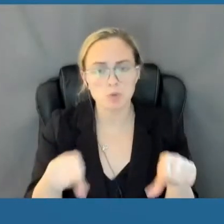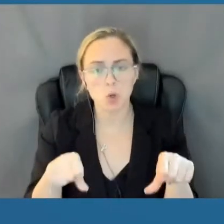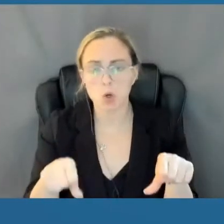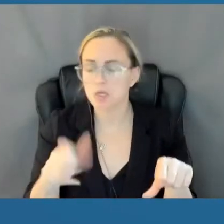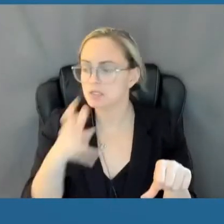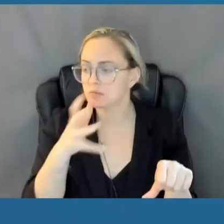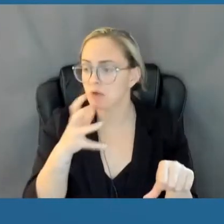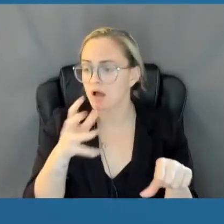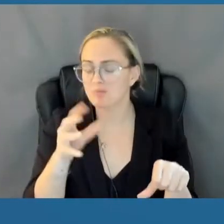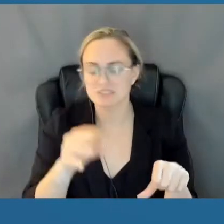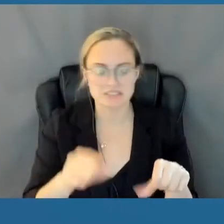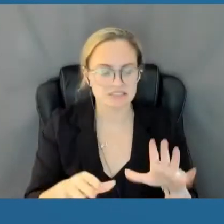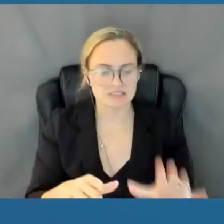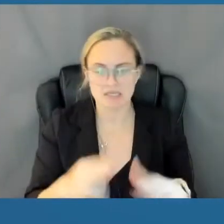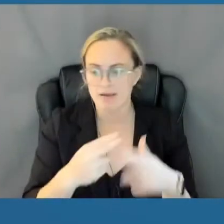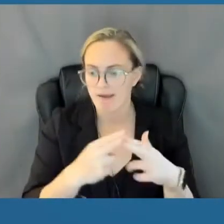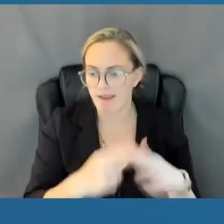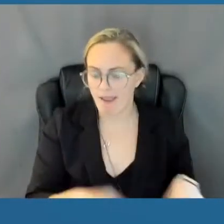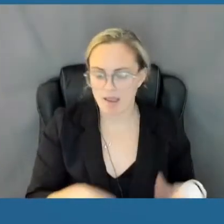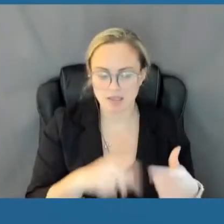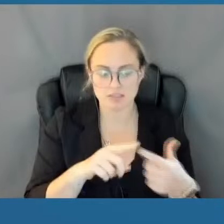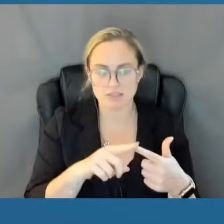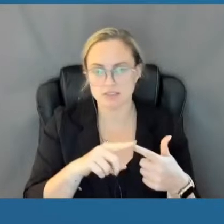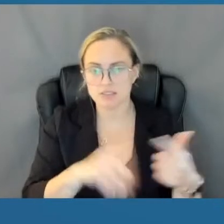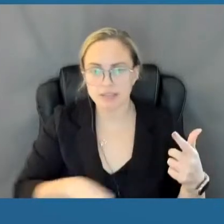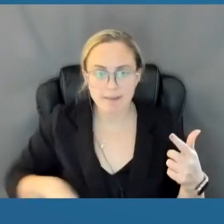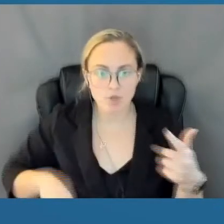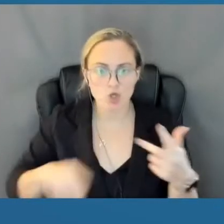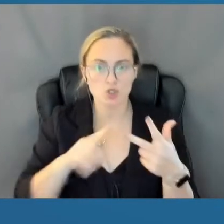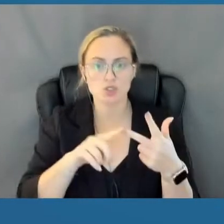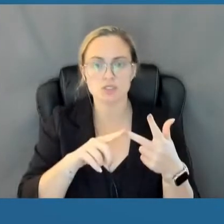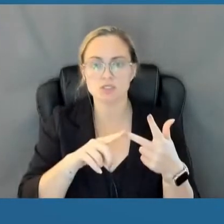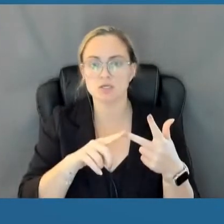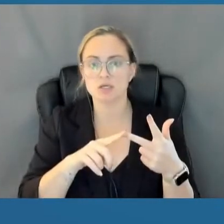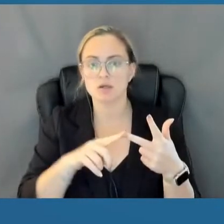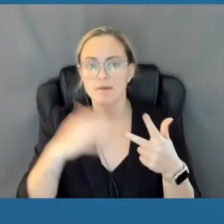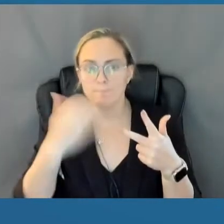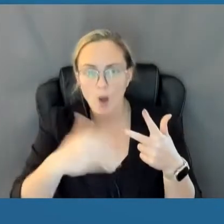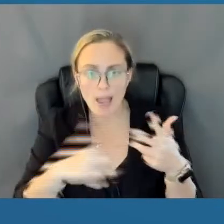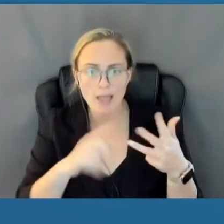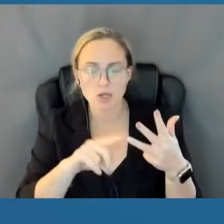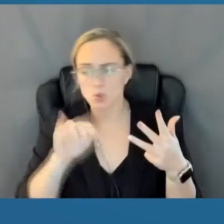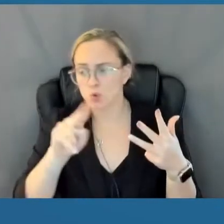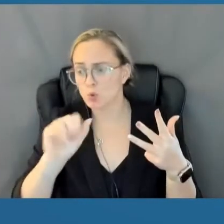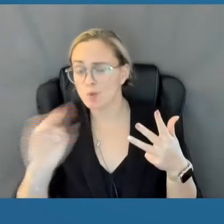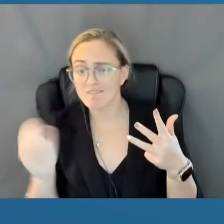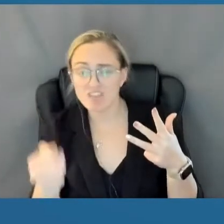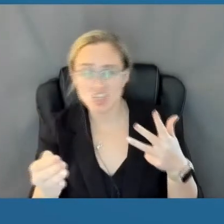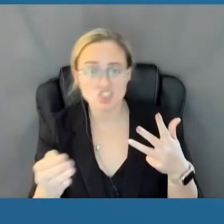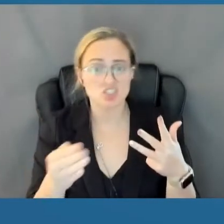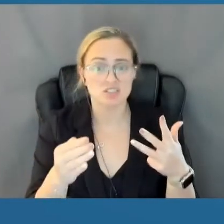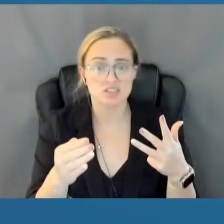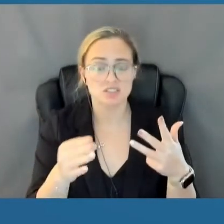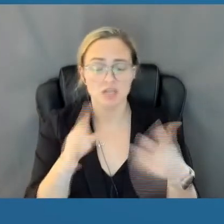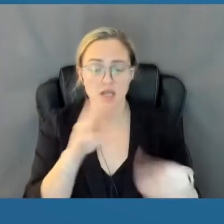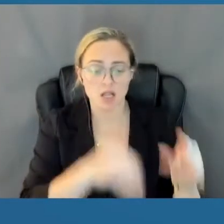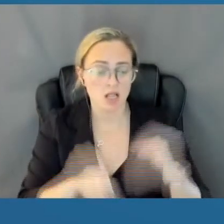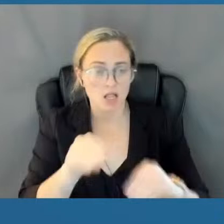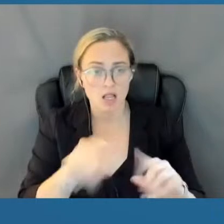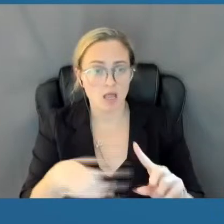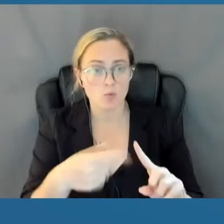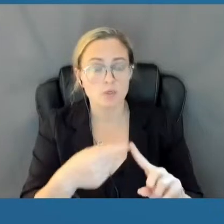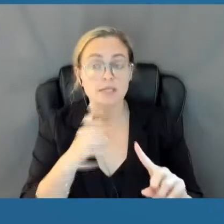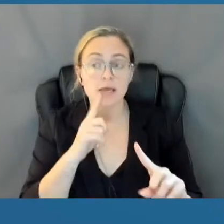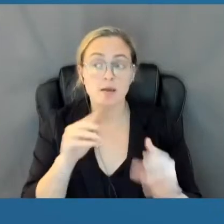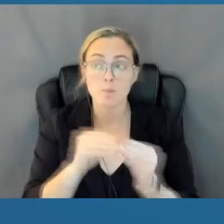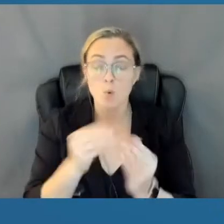putting everything from eggs to diapers and bread and tuna fish in the cart. And just when you say, we're going to put more